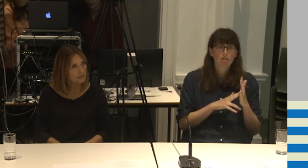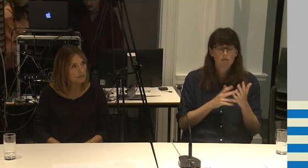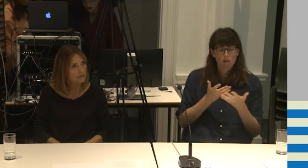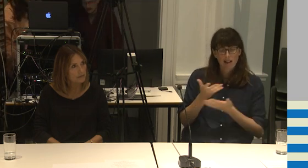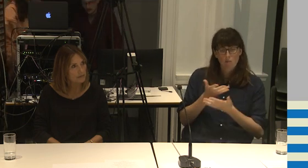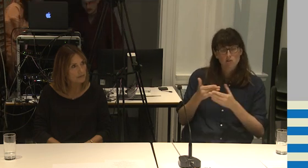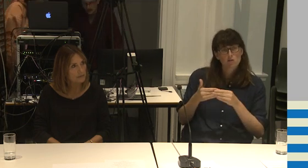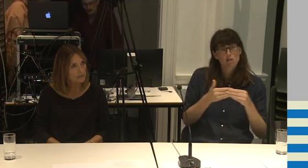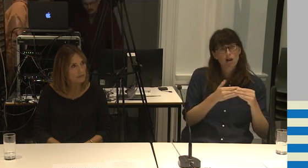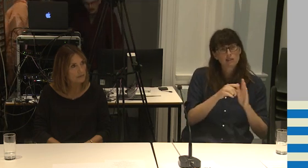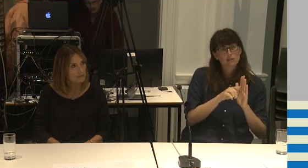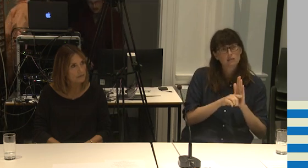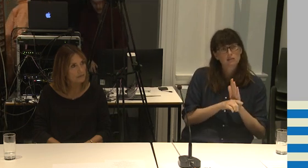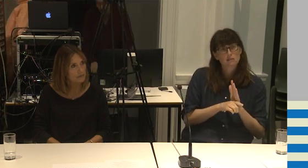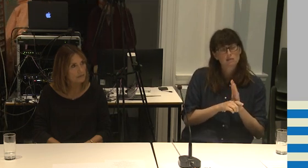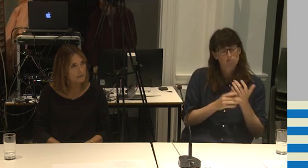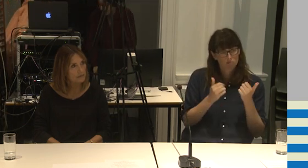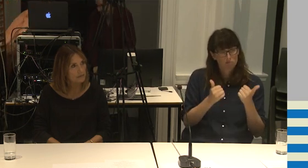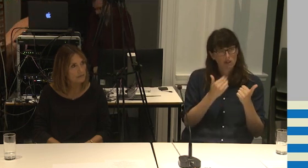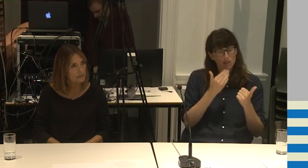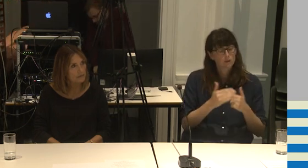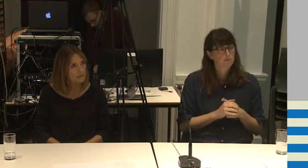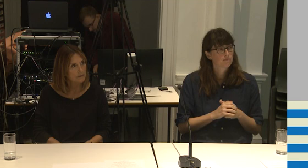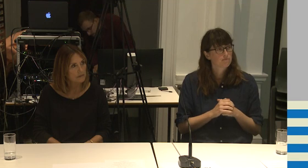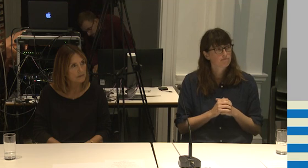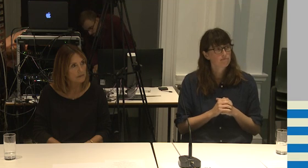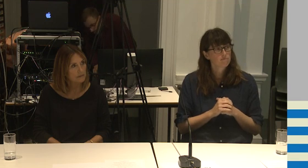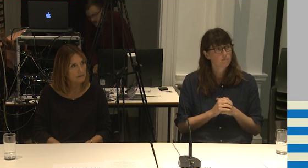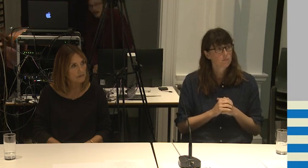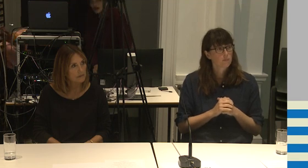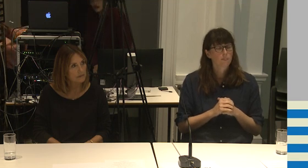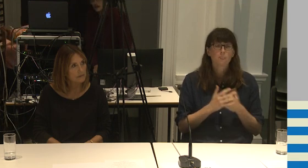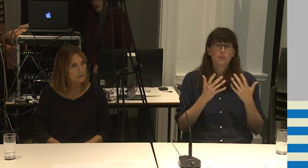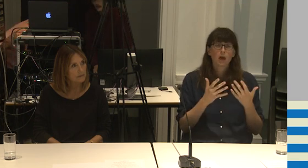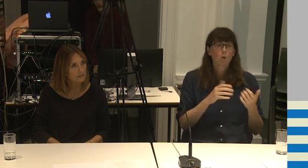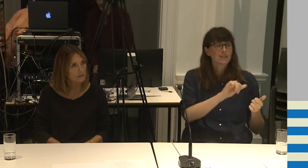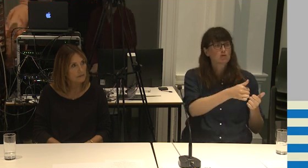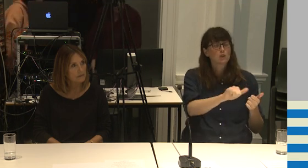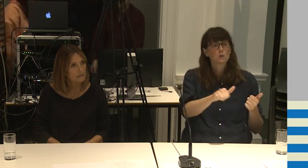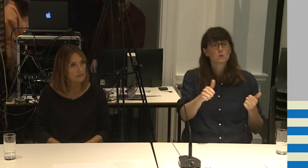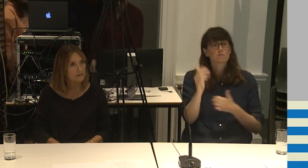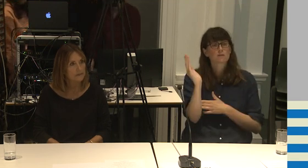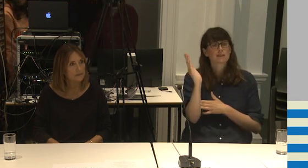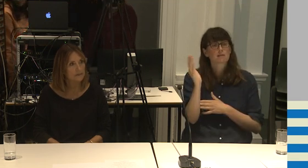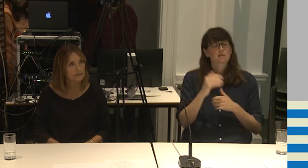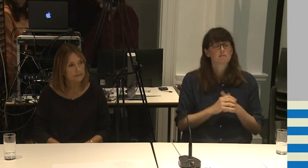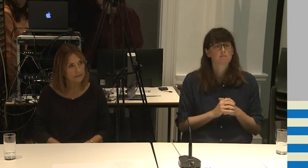and guidance that helped shape this series here at the AA. So I'll introduce our speakers